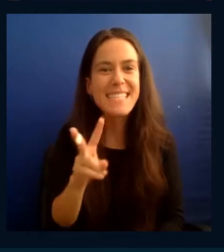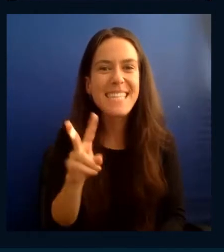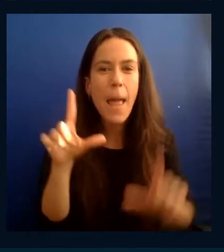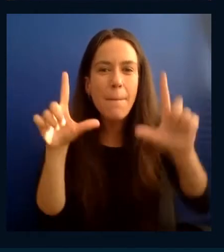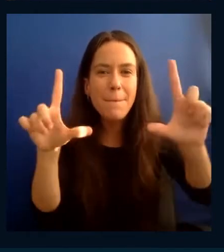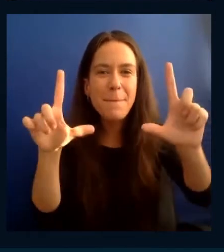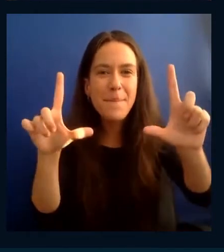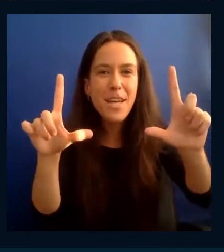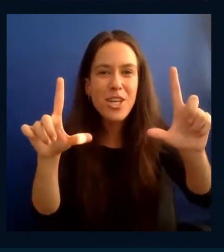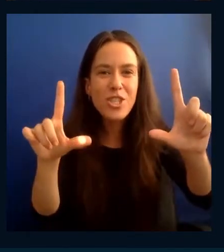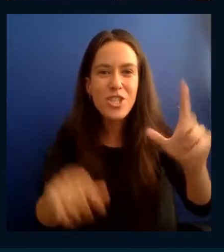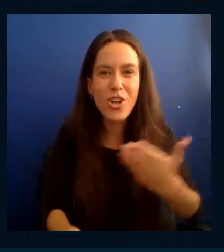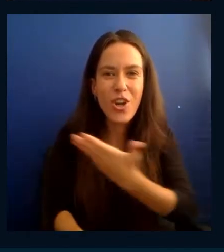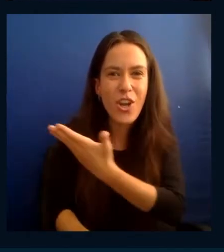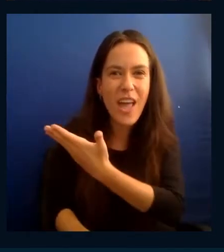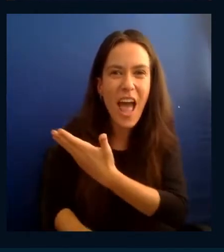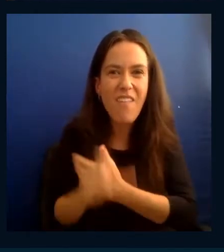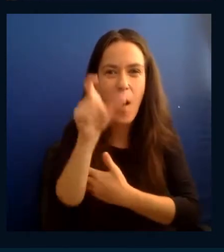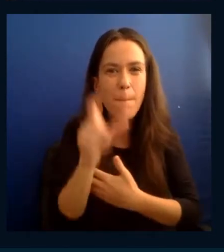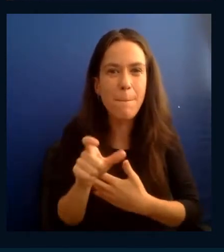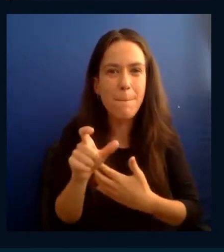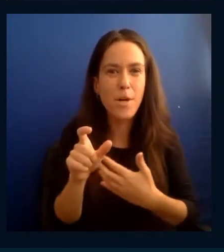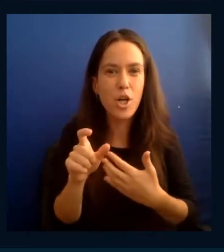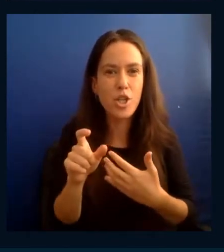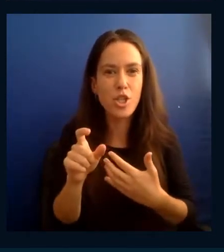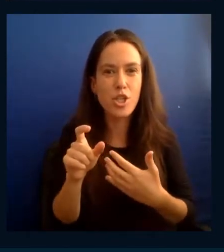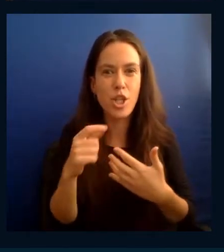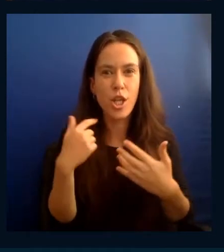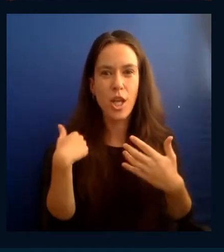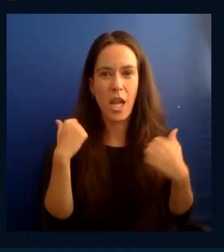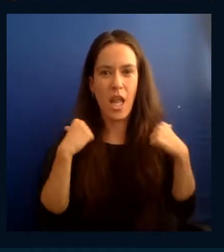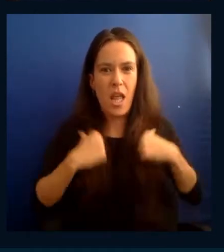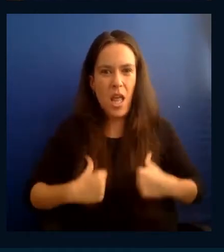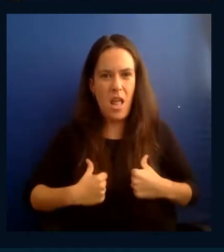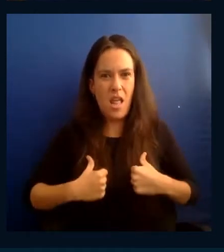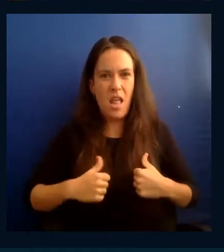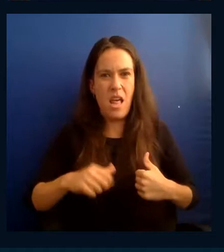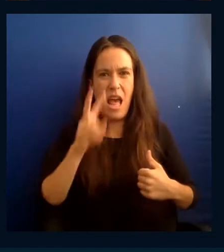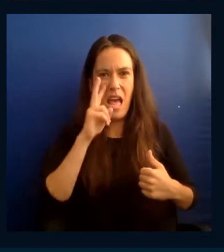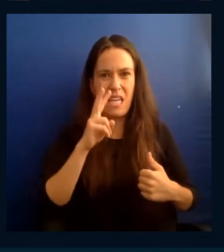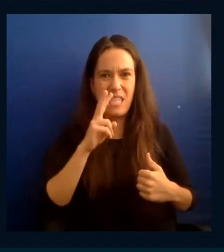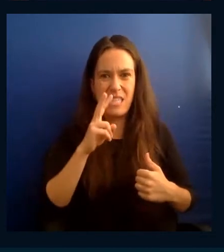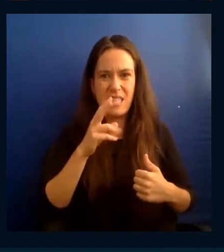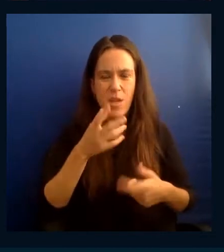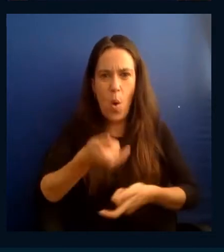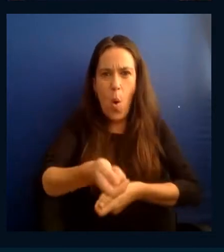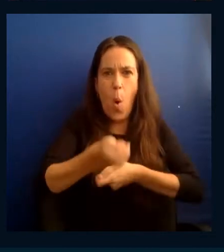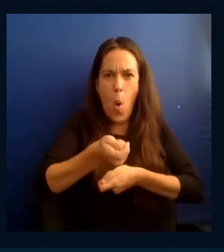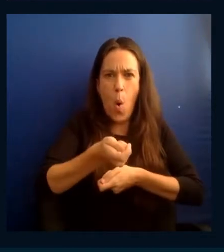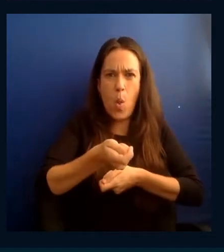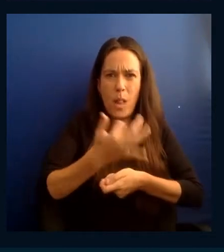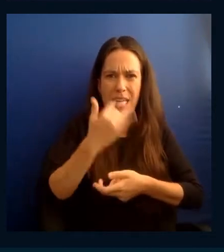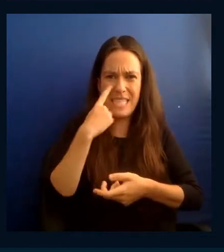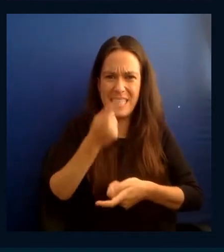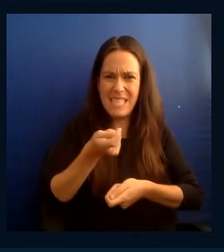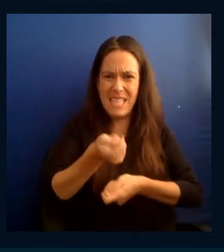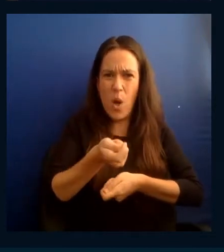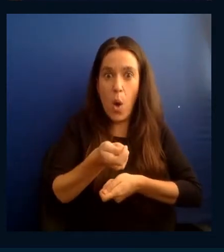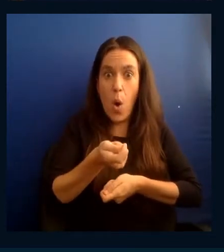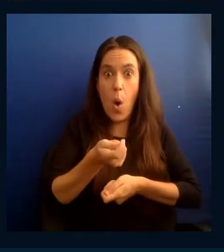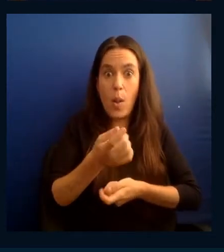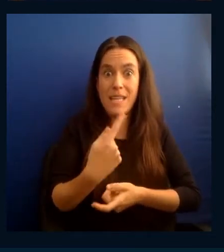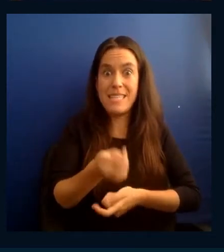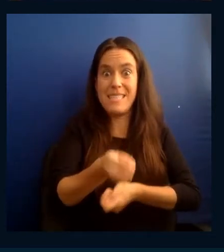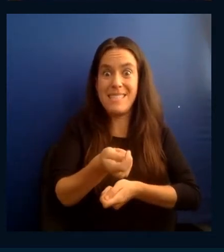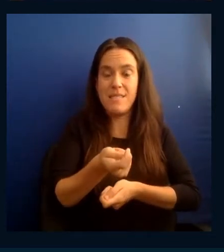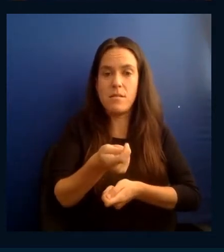see someone with a jack in the back. And then we see someone behind that guy holding another jack. Why? Because that first jack